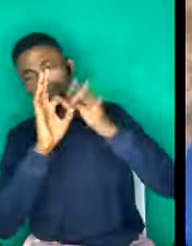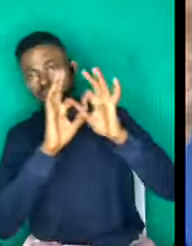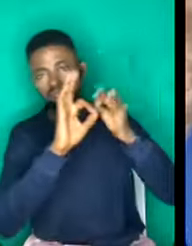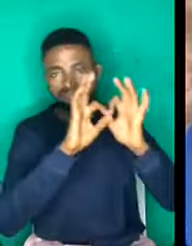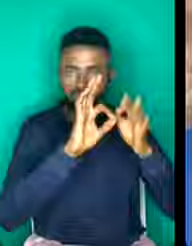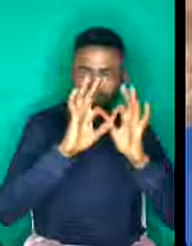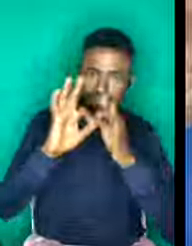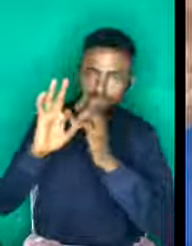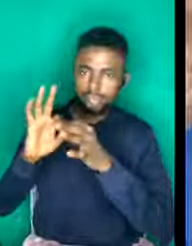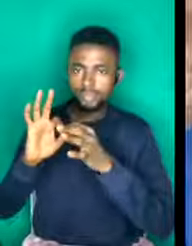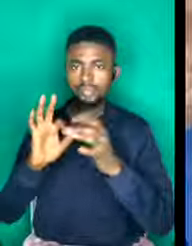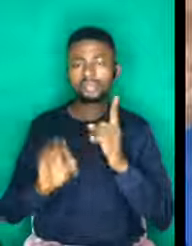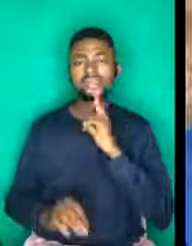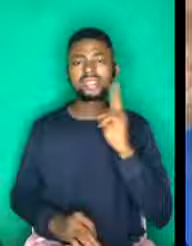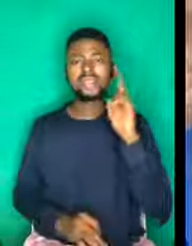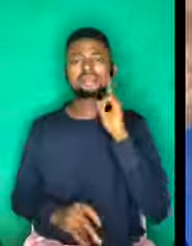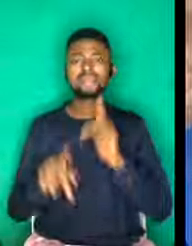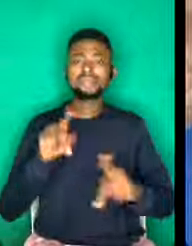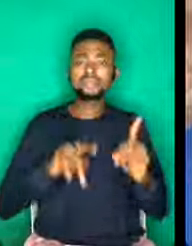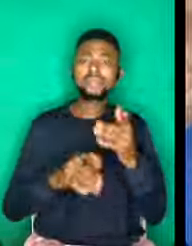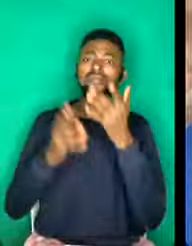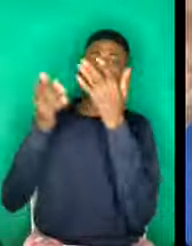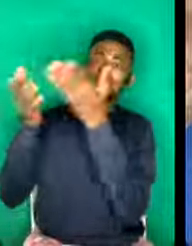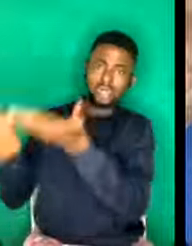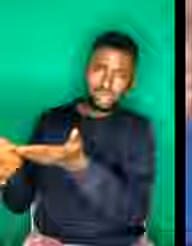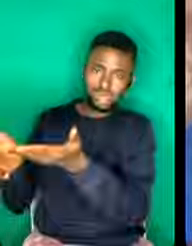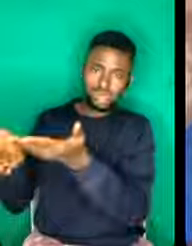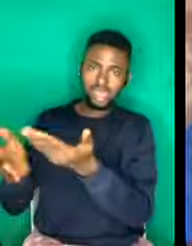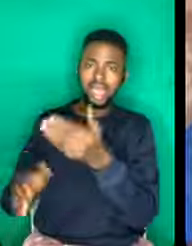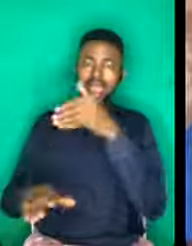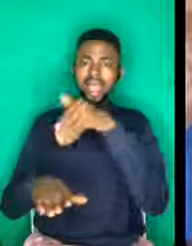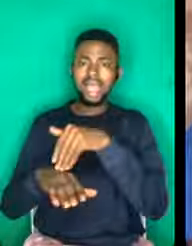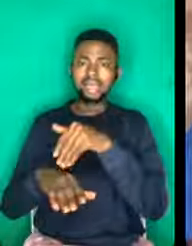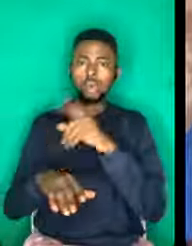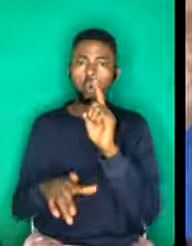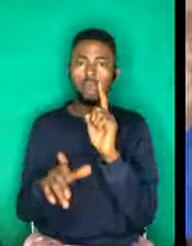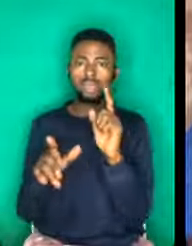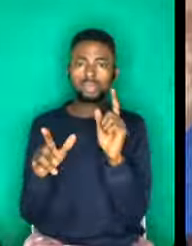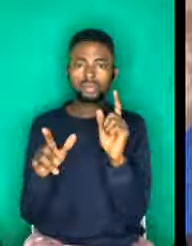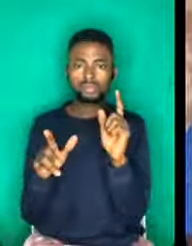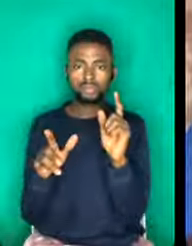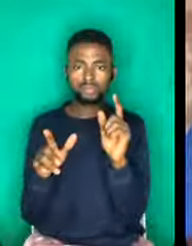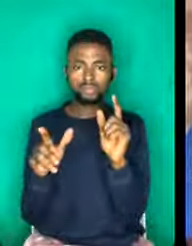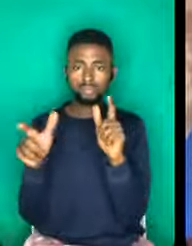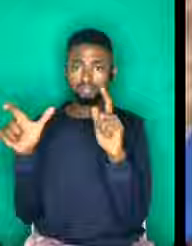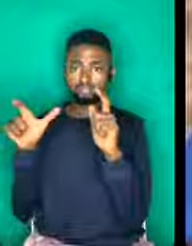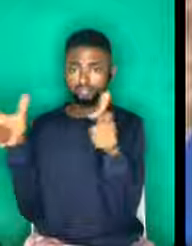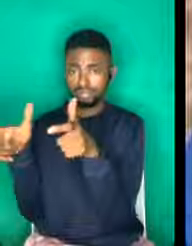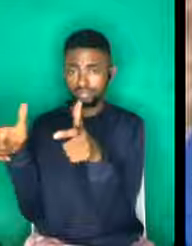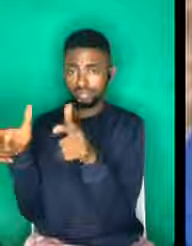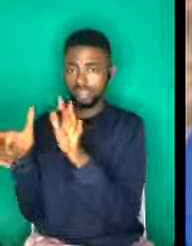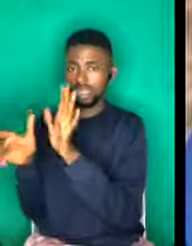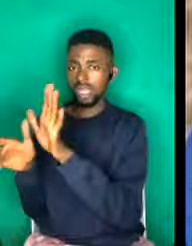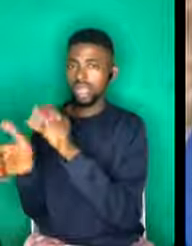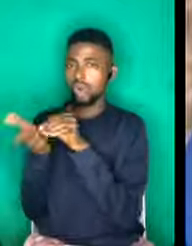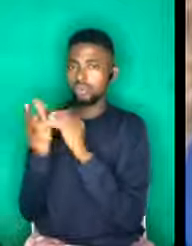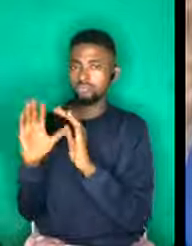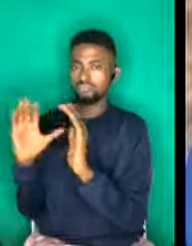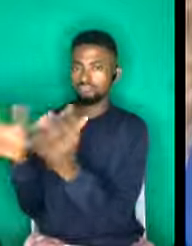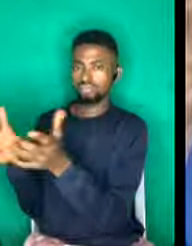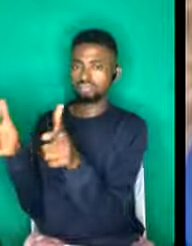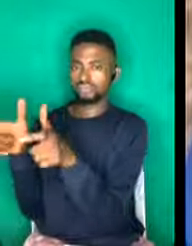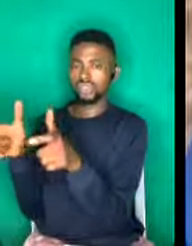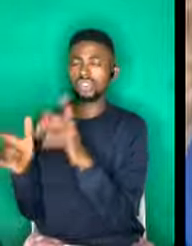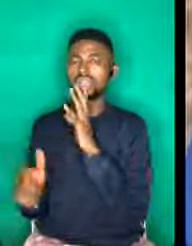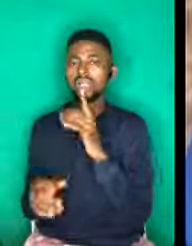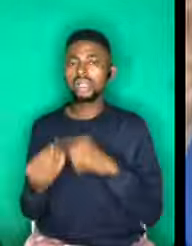the deaf people were just there at a particular space, in their own space, talking about a